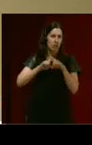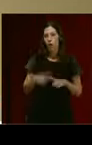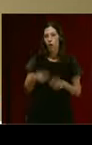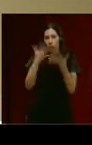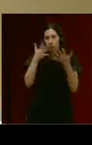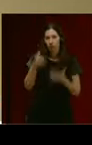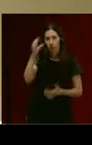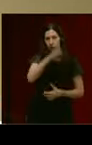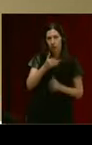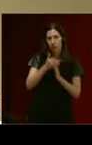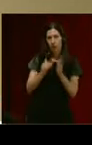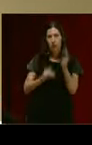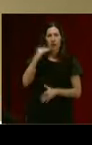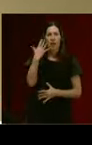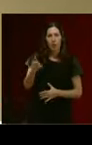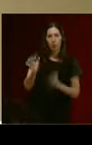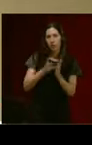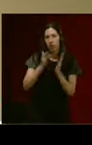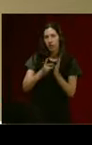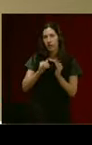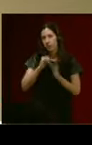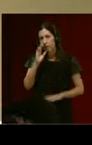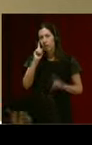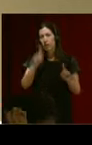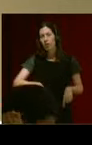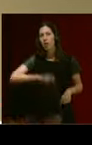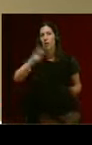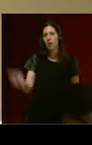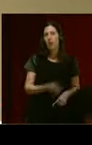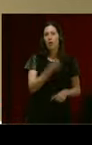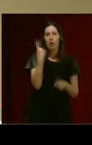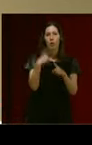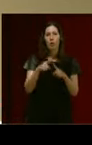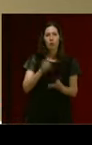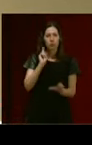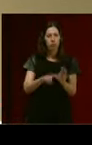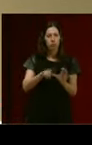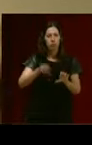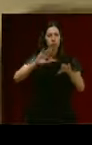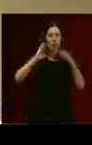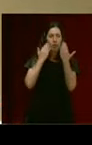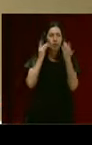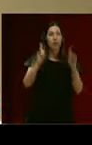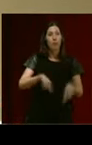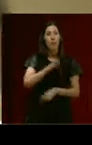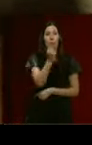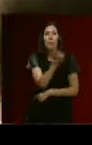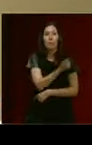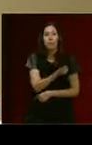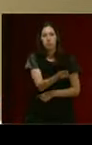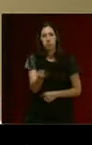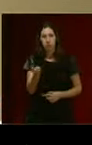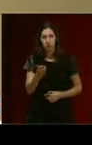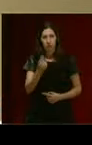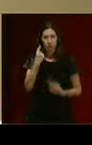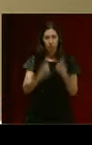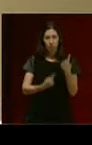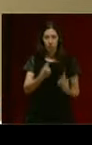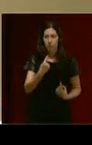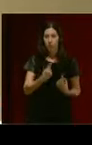wide spectrum. He has published numerous papers and publications in different